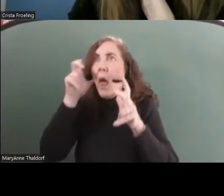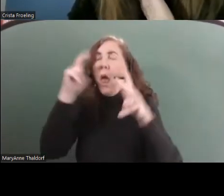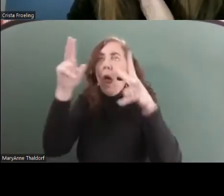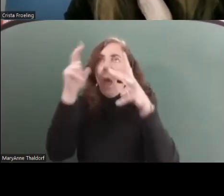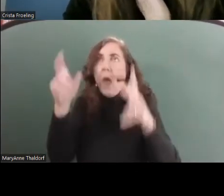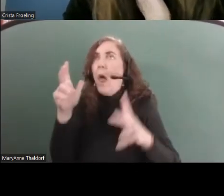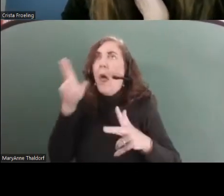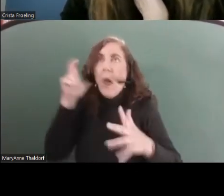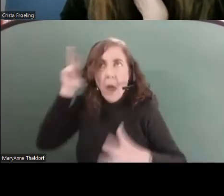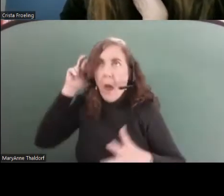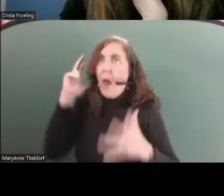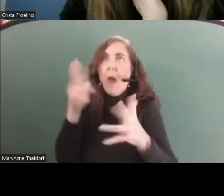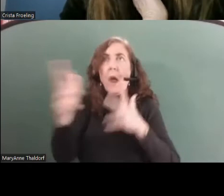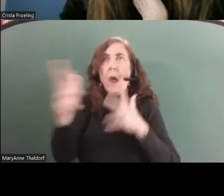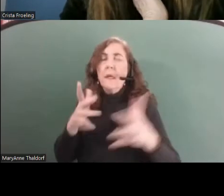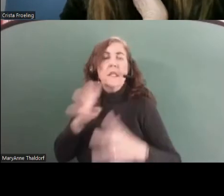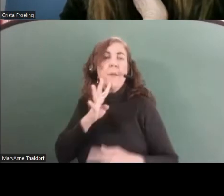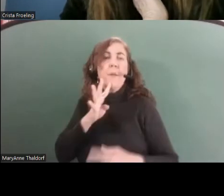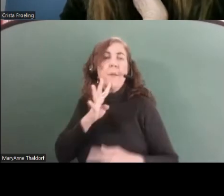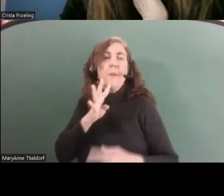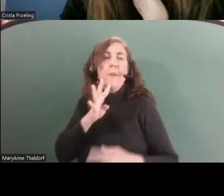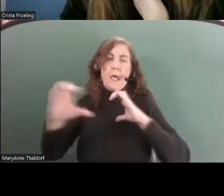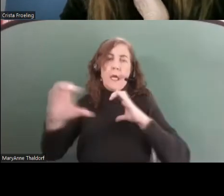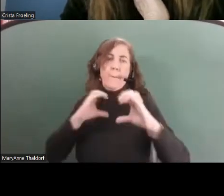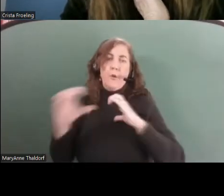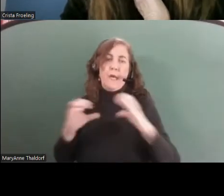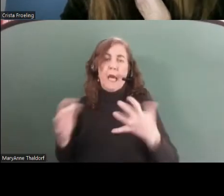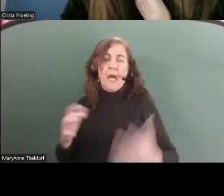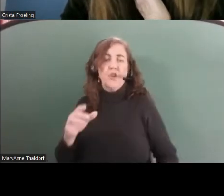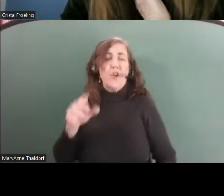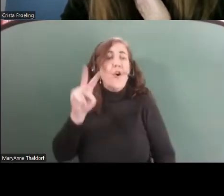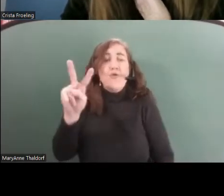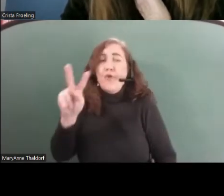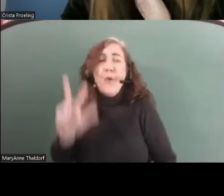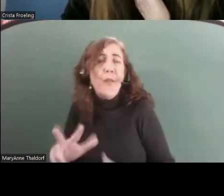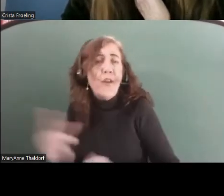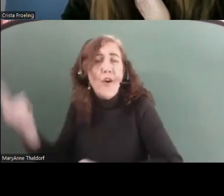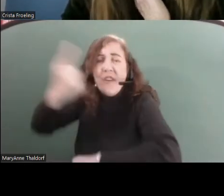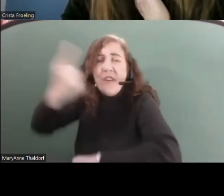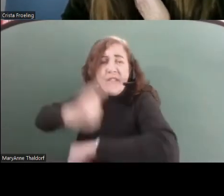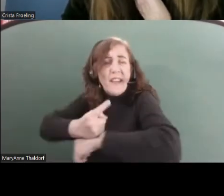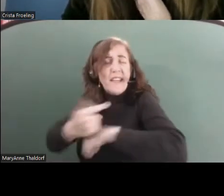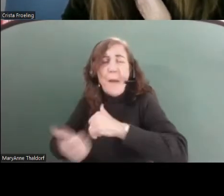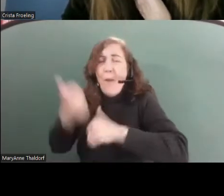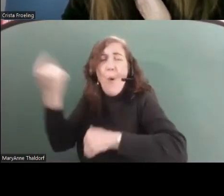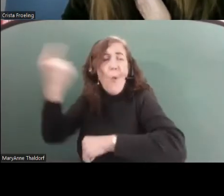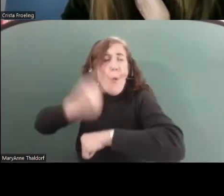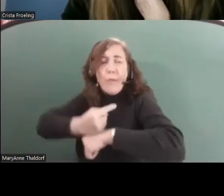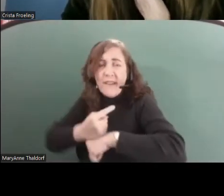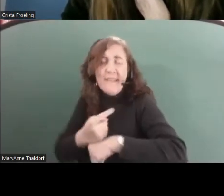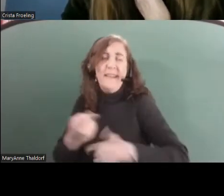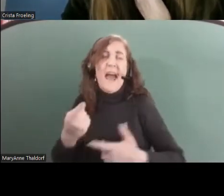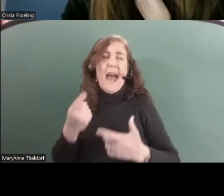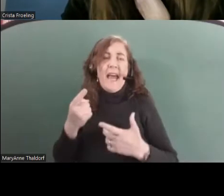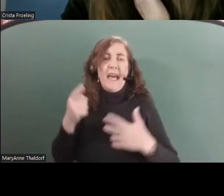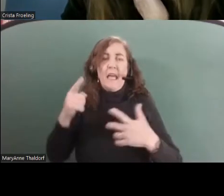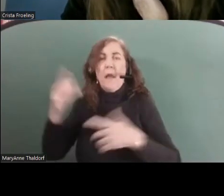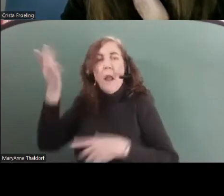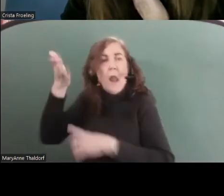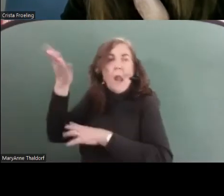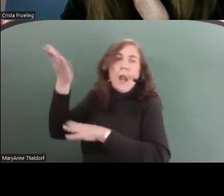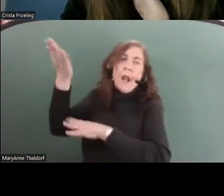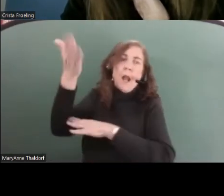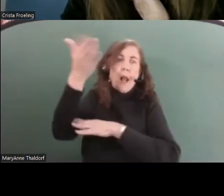communication. So there needs to be, their listening environment needs to be free of acoustic and